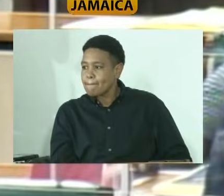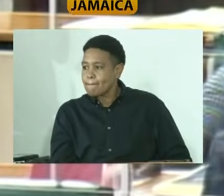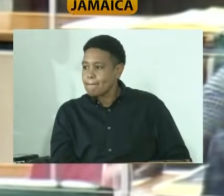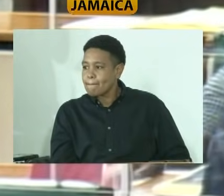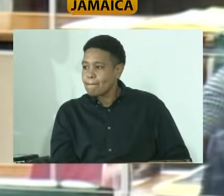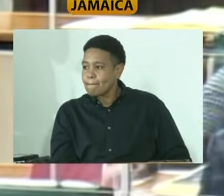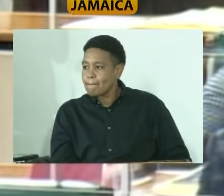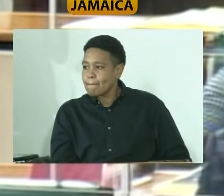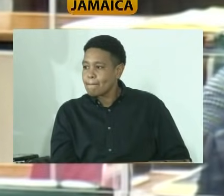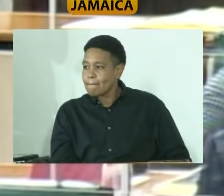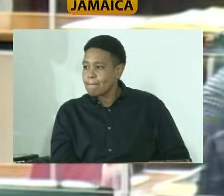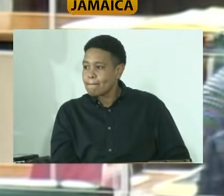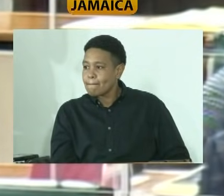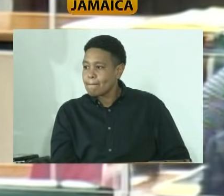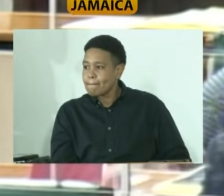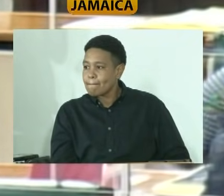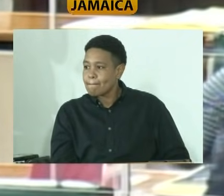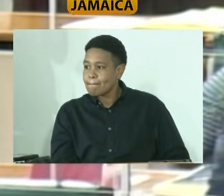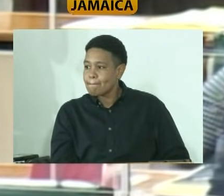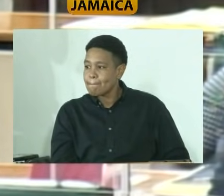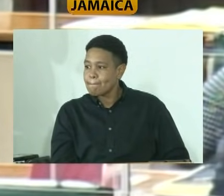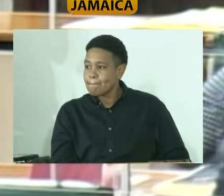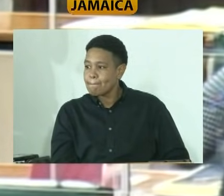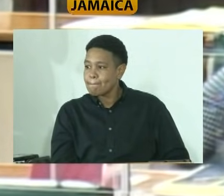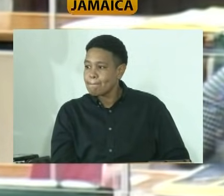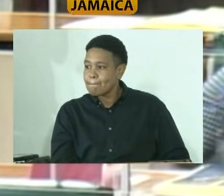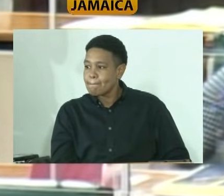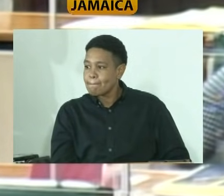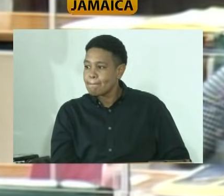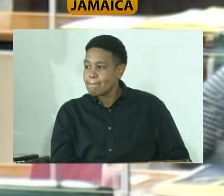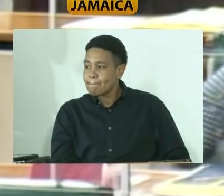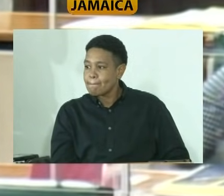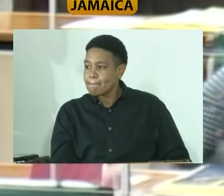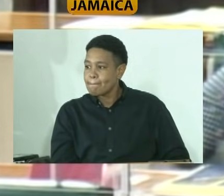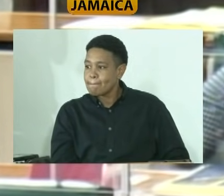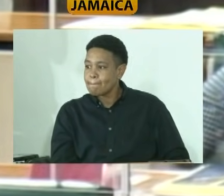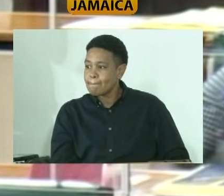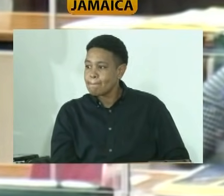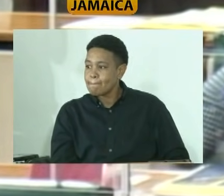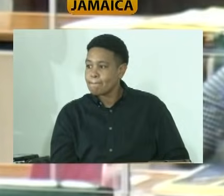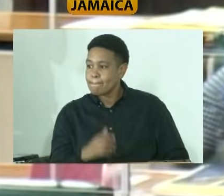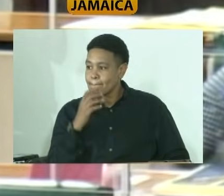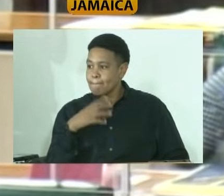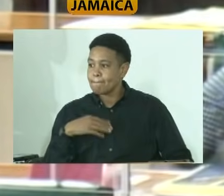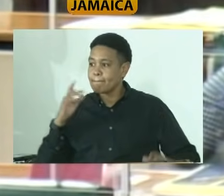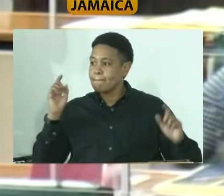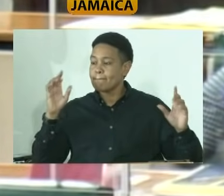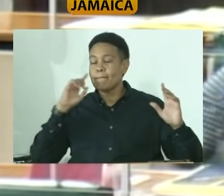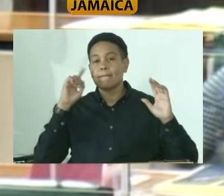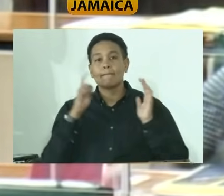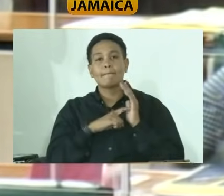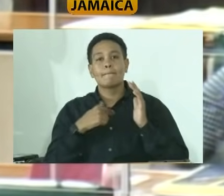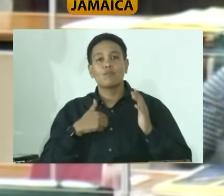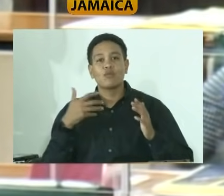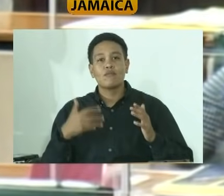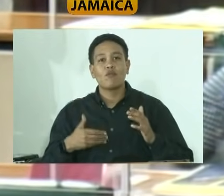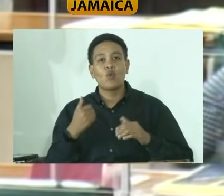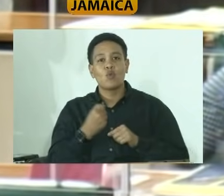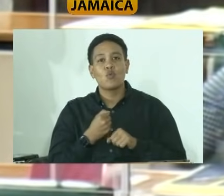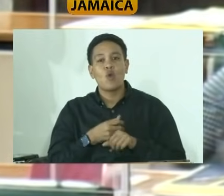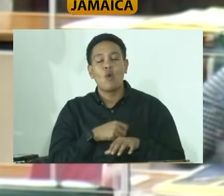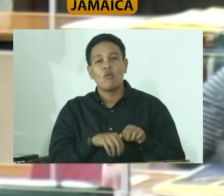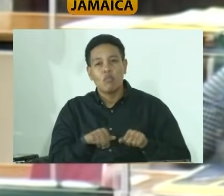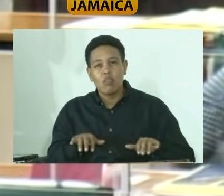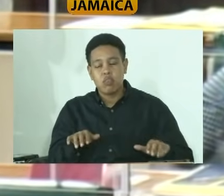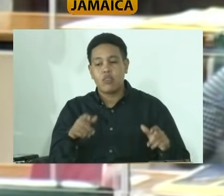Madam Speaker, recognizing that we are all on the front line, we must arm ourselves. And our message to the